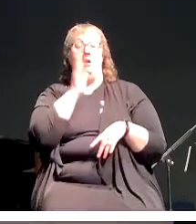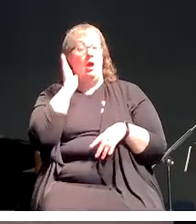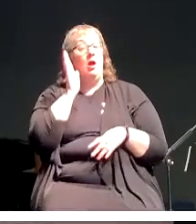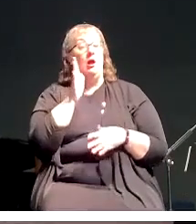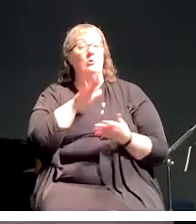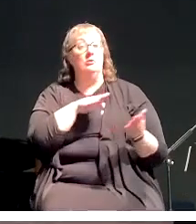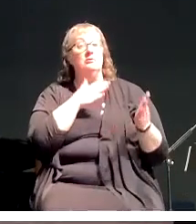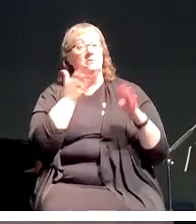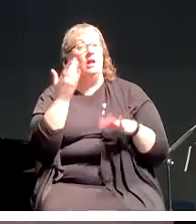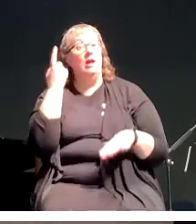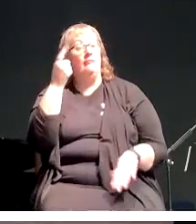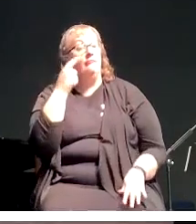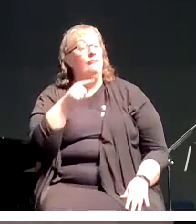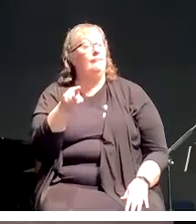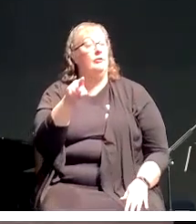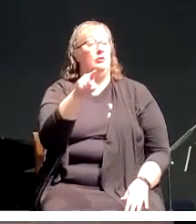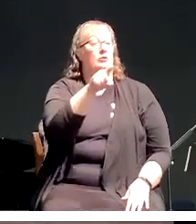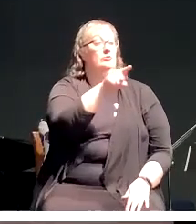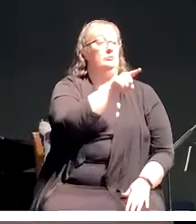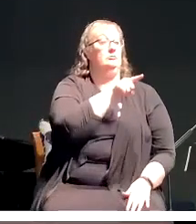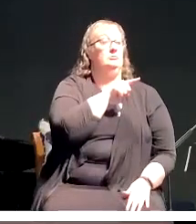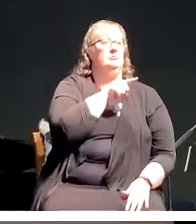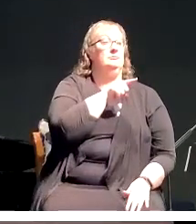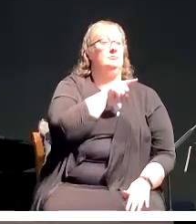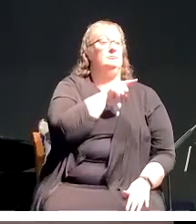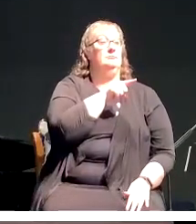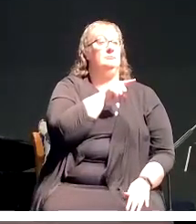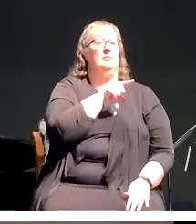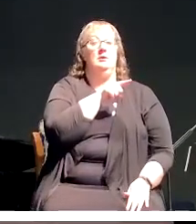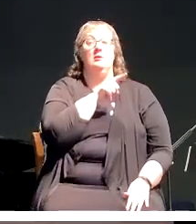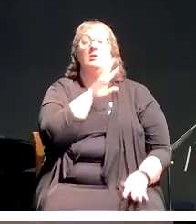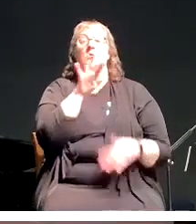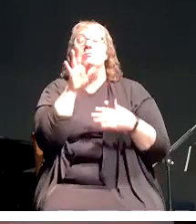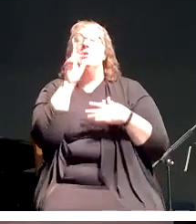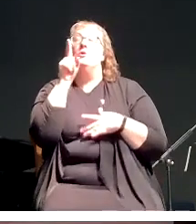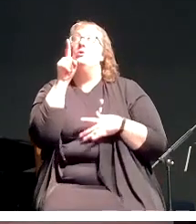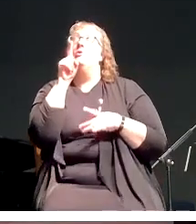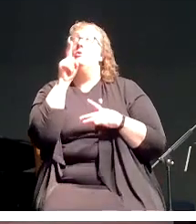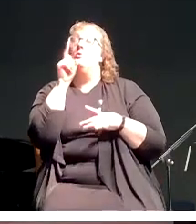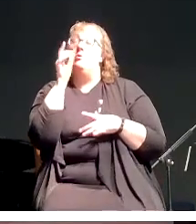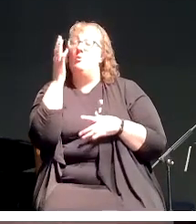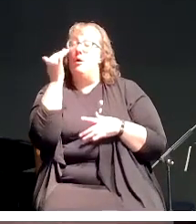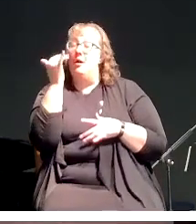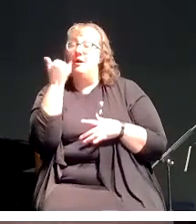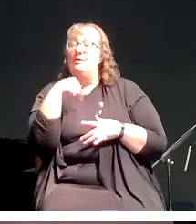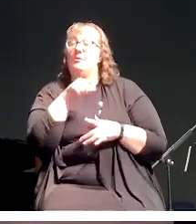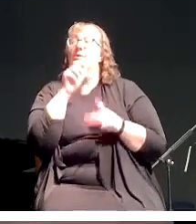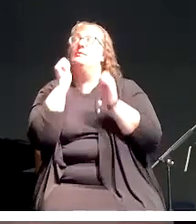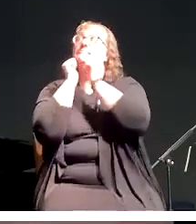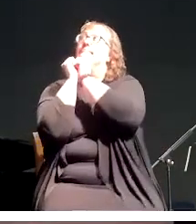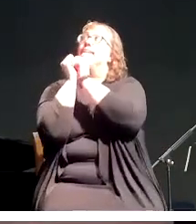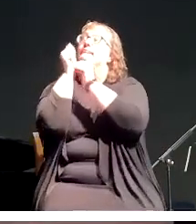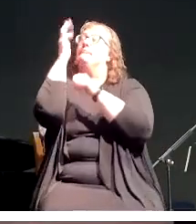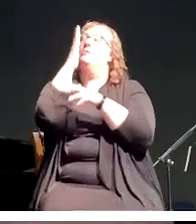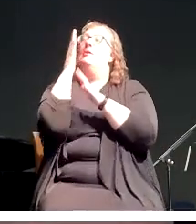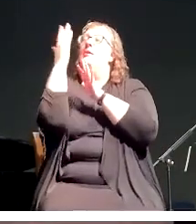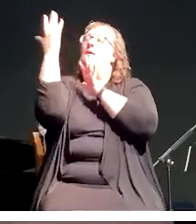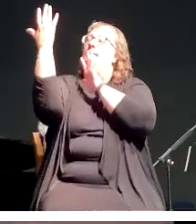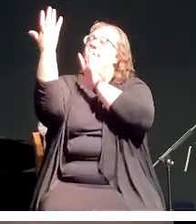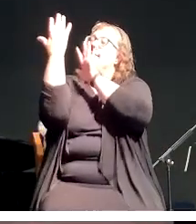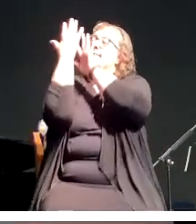die for you. And it's also that you can be with God again, that you can have that